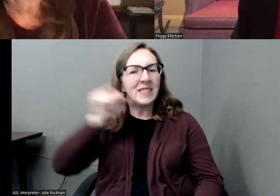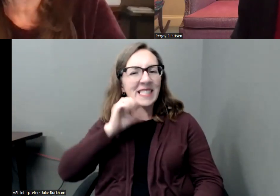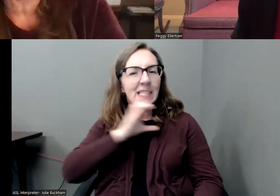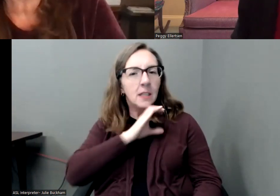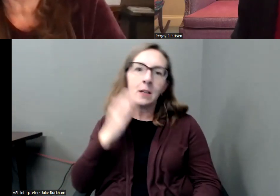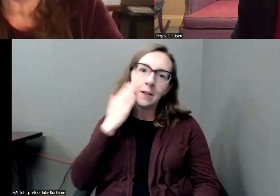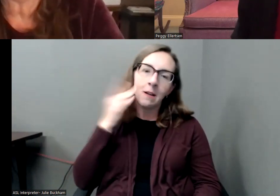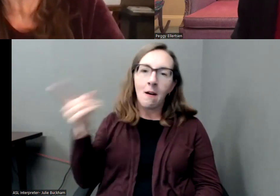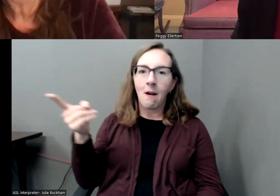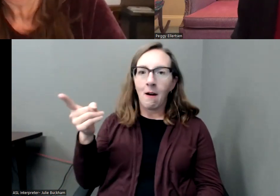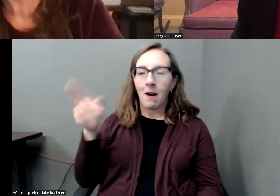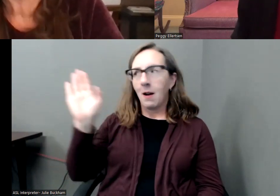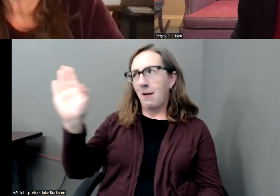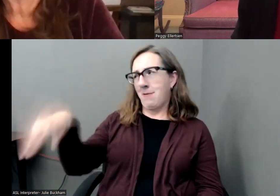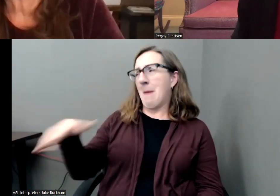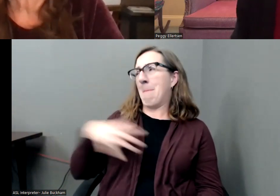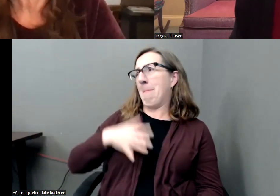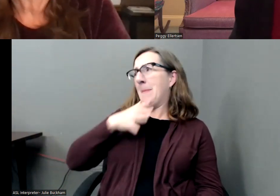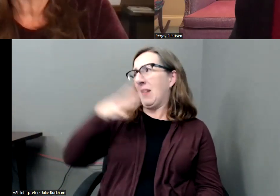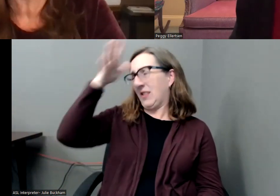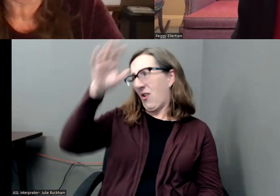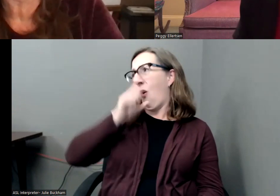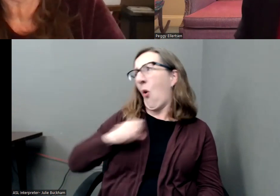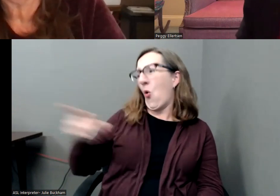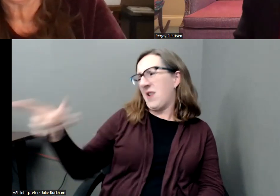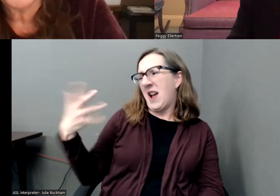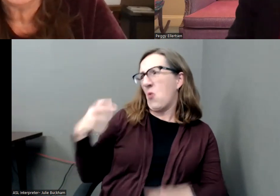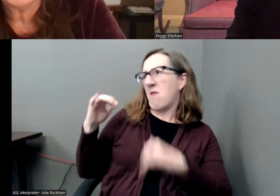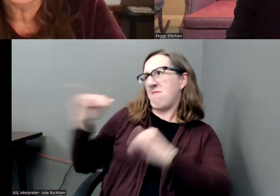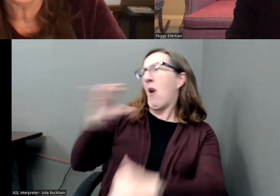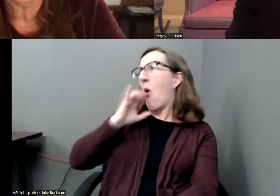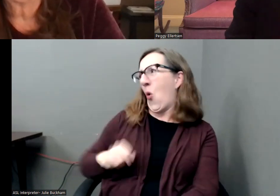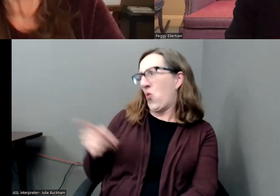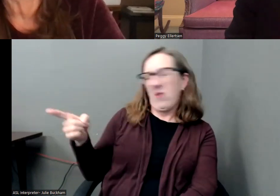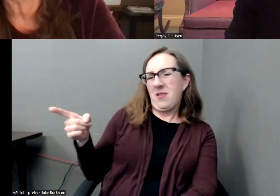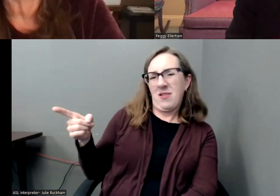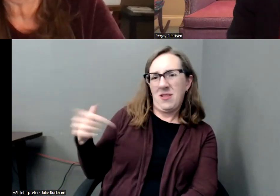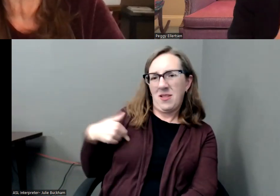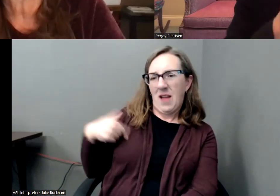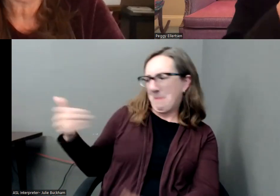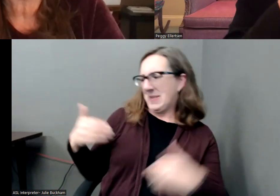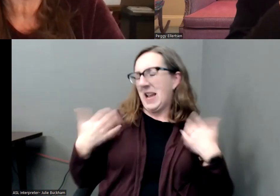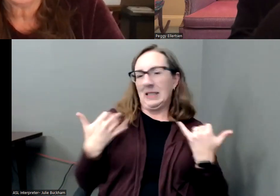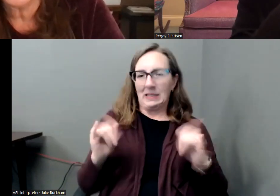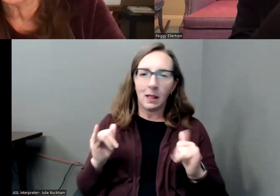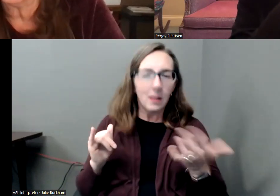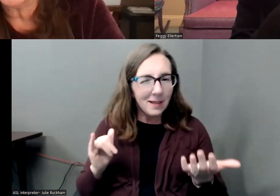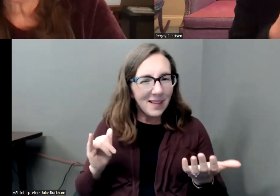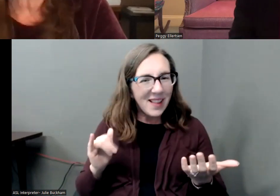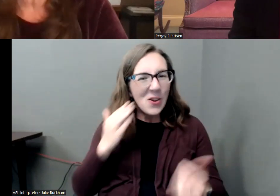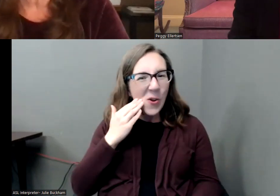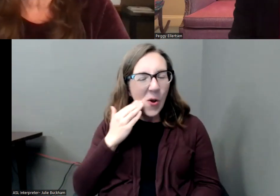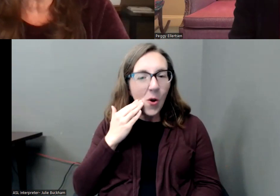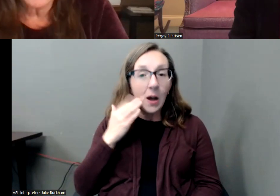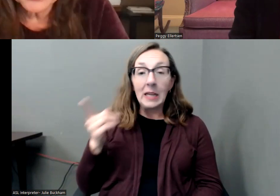as being incredibly old. And I did not want to identify with an older population. And usually the amount of time it takes someone